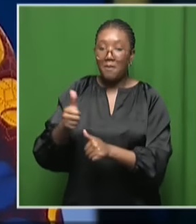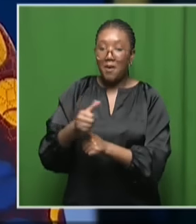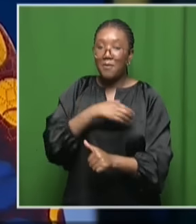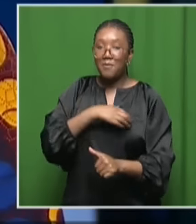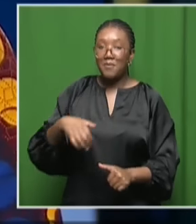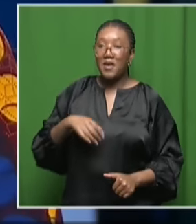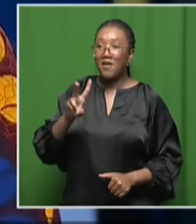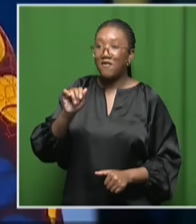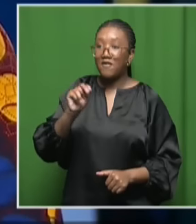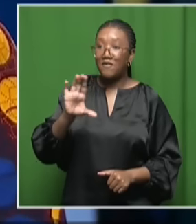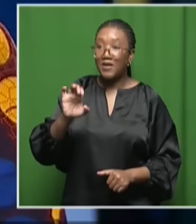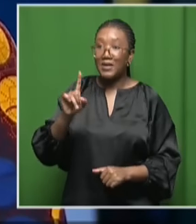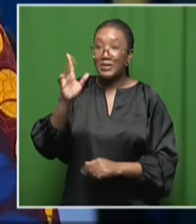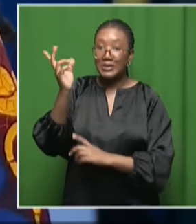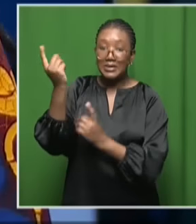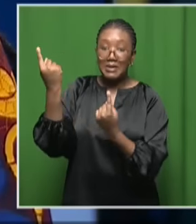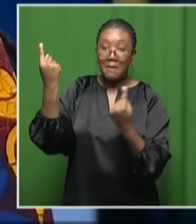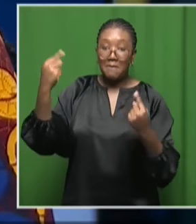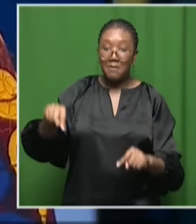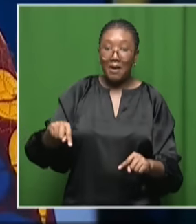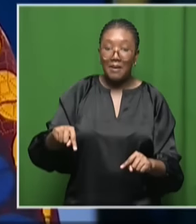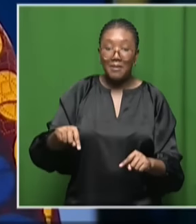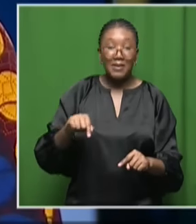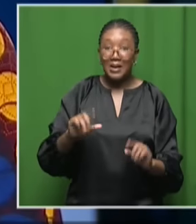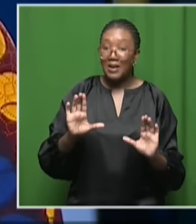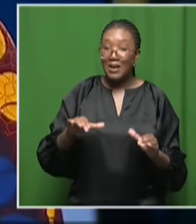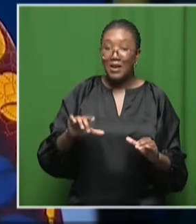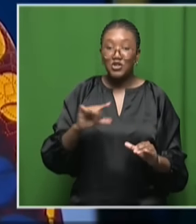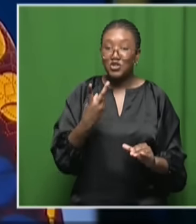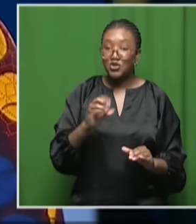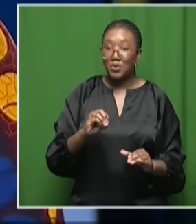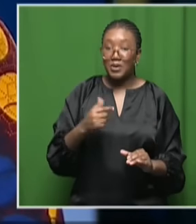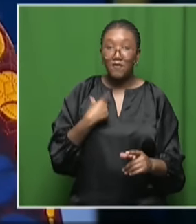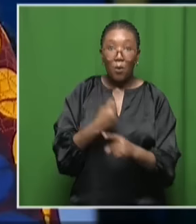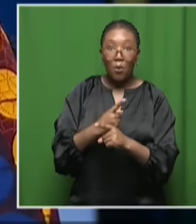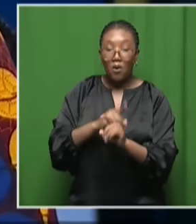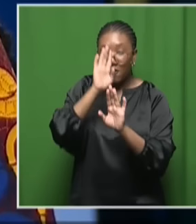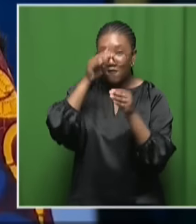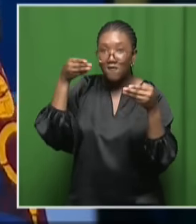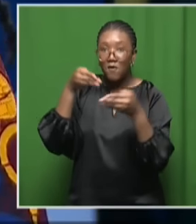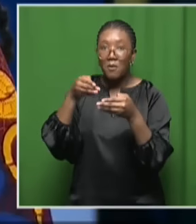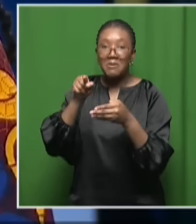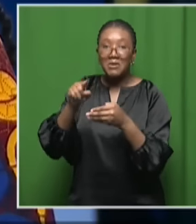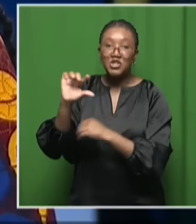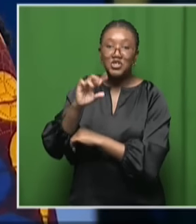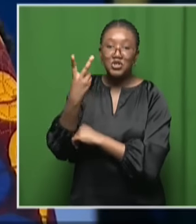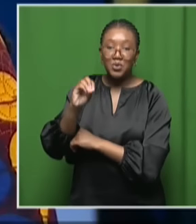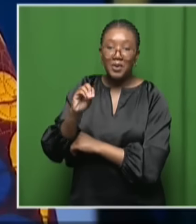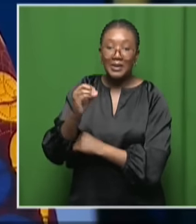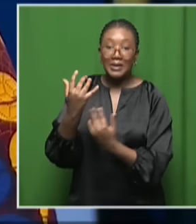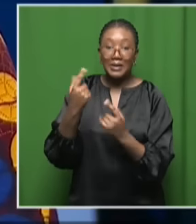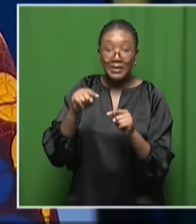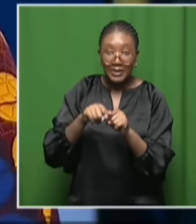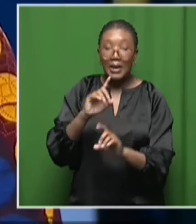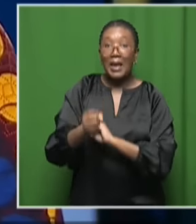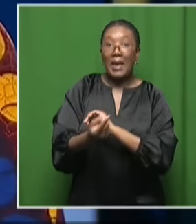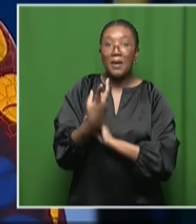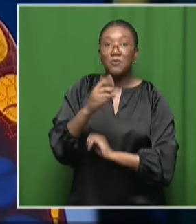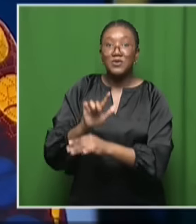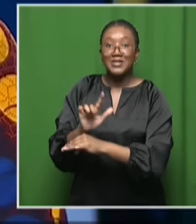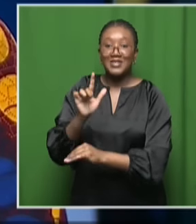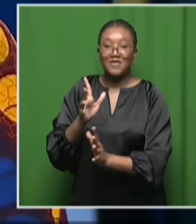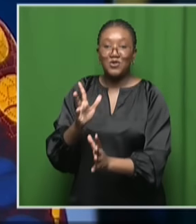and participating at a high level, this entire G20 would have been about the US. And that's exactly what happened in 2017 at the G20.